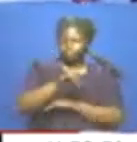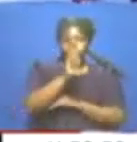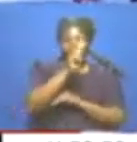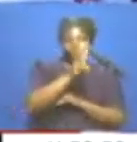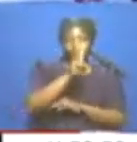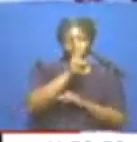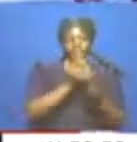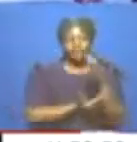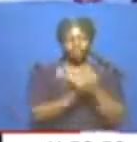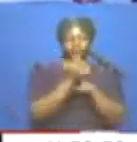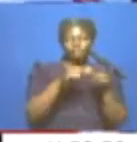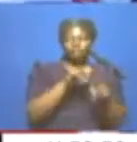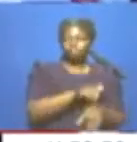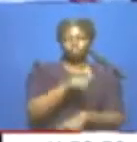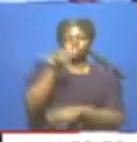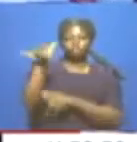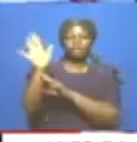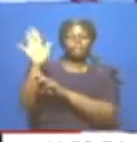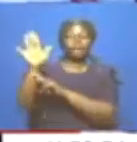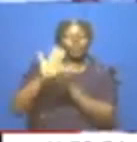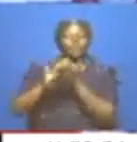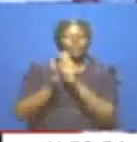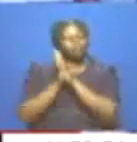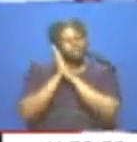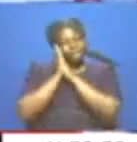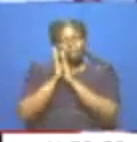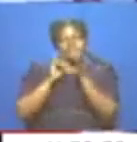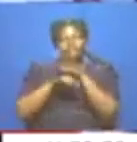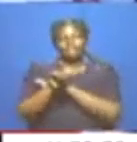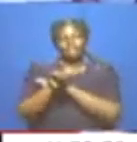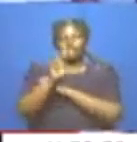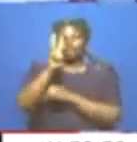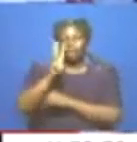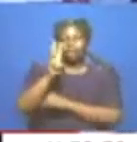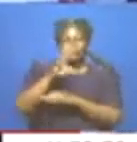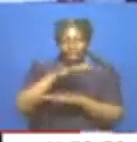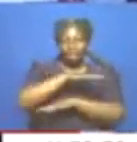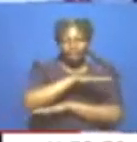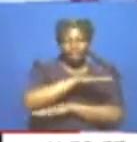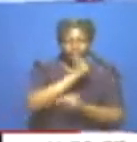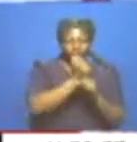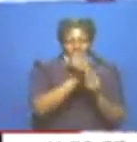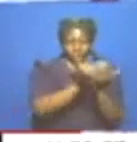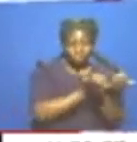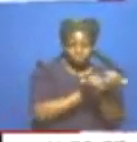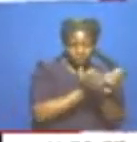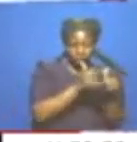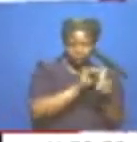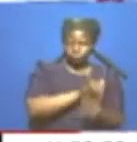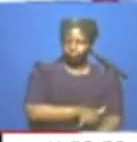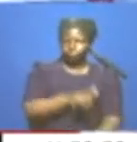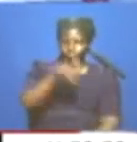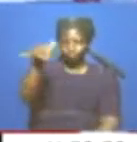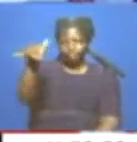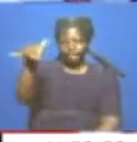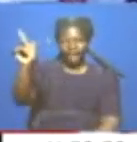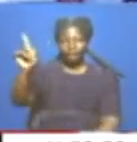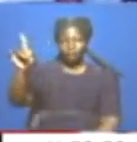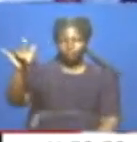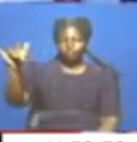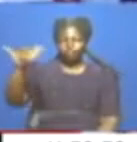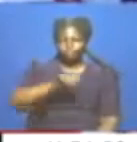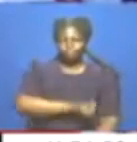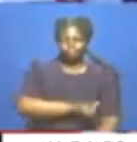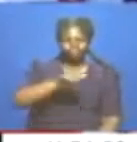back without sleeping in Wajir in the evening. Does his business in Wajir and then goes back to Nairobi. Vice versa, departs in the afternoon